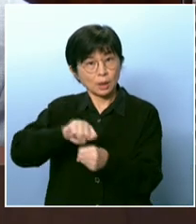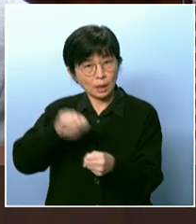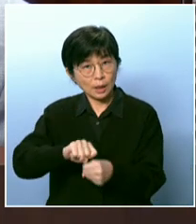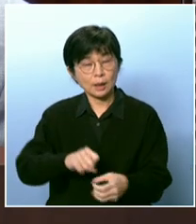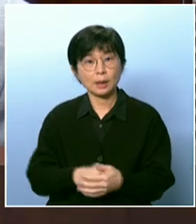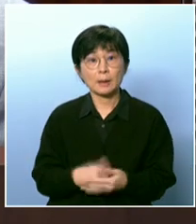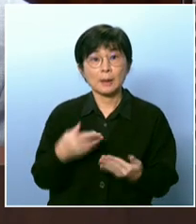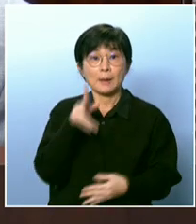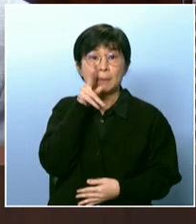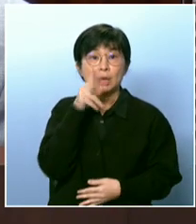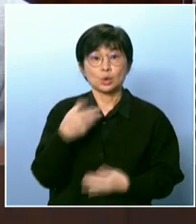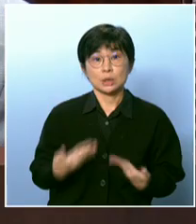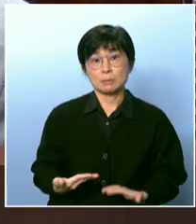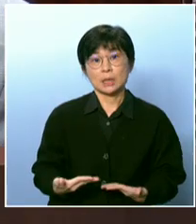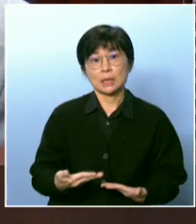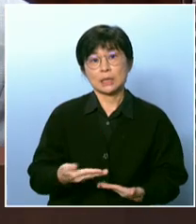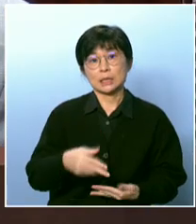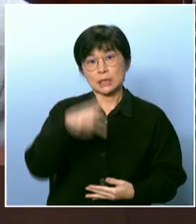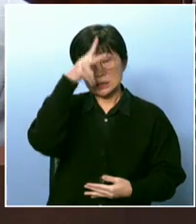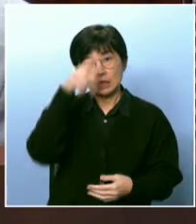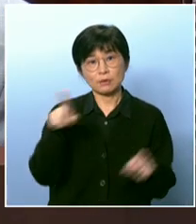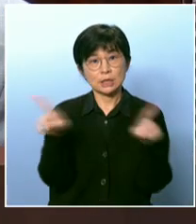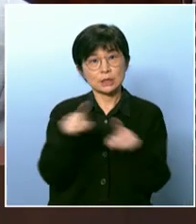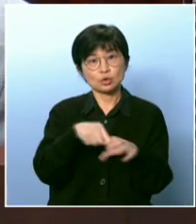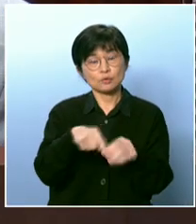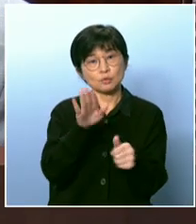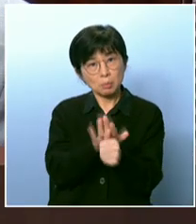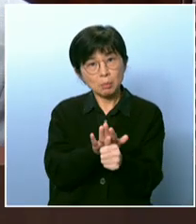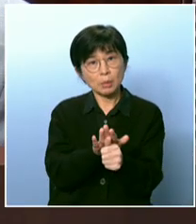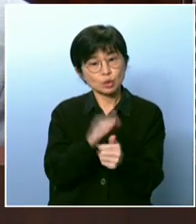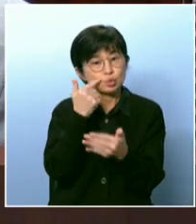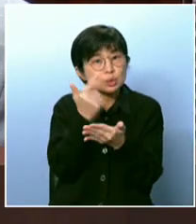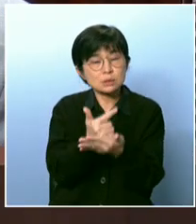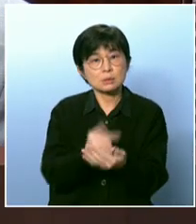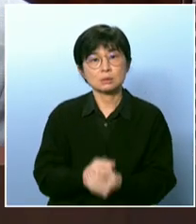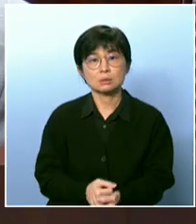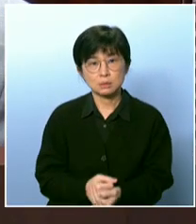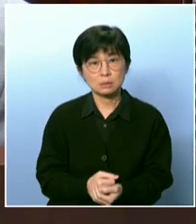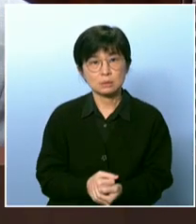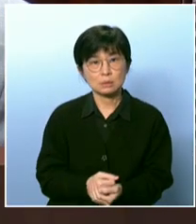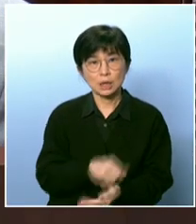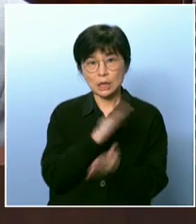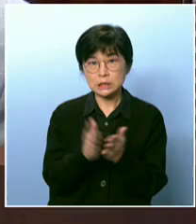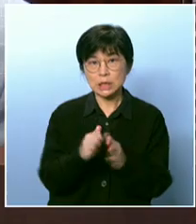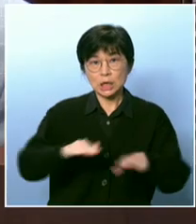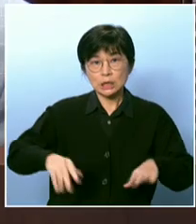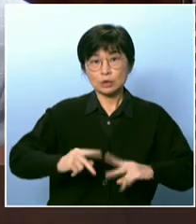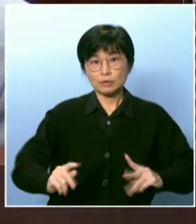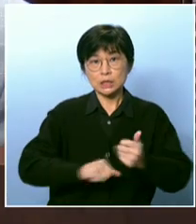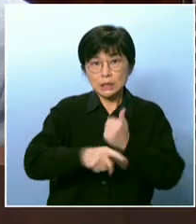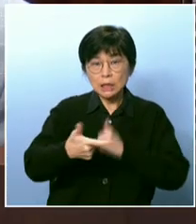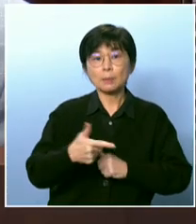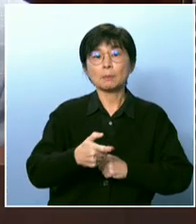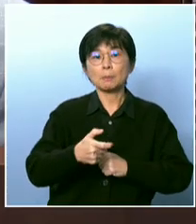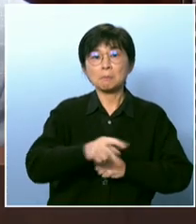significant changes in the strategy of poverty alleviation. We had many new measures launched. We now have a